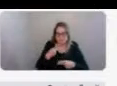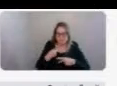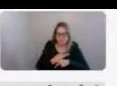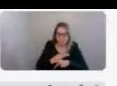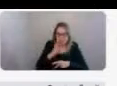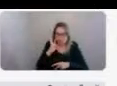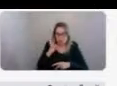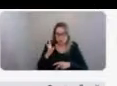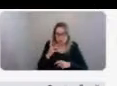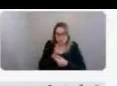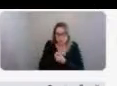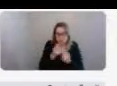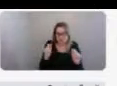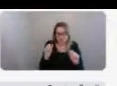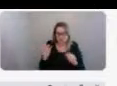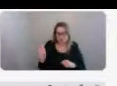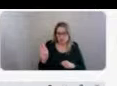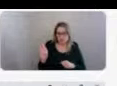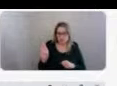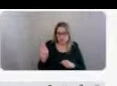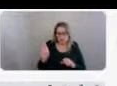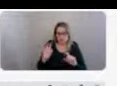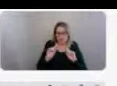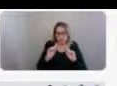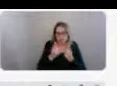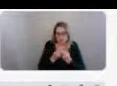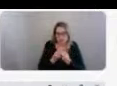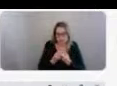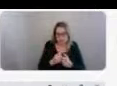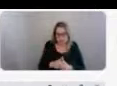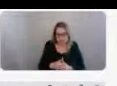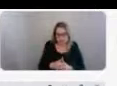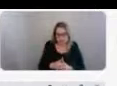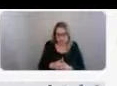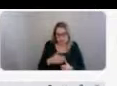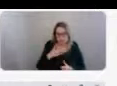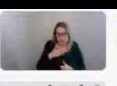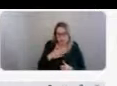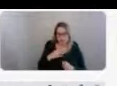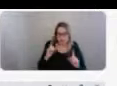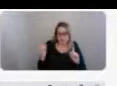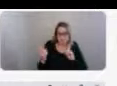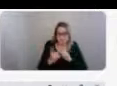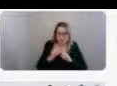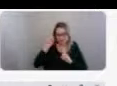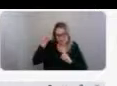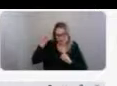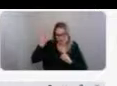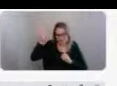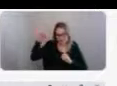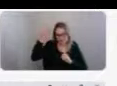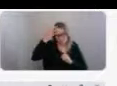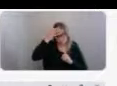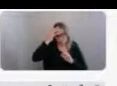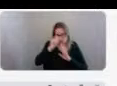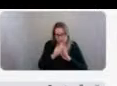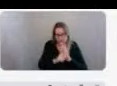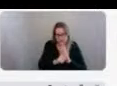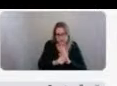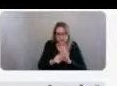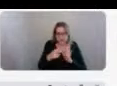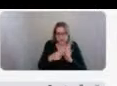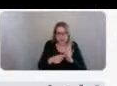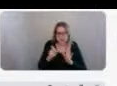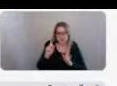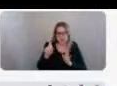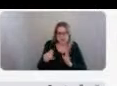a safe republican district therefore to meet federal and state requirements the irc needs